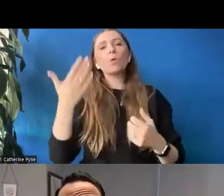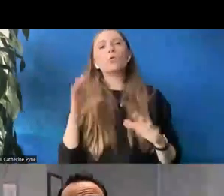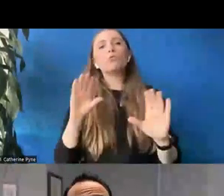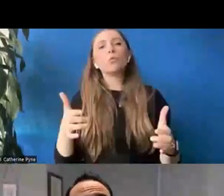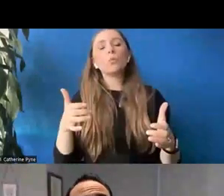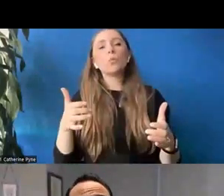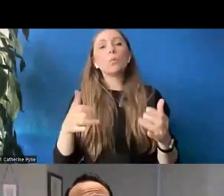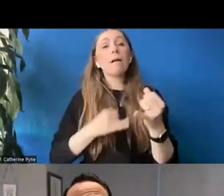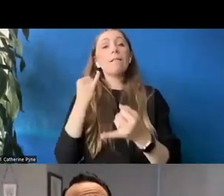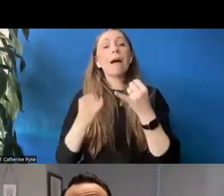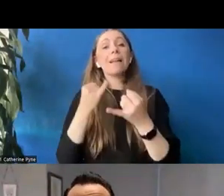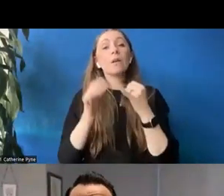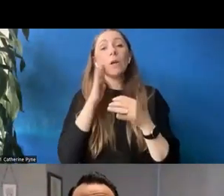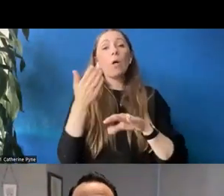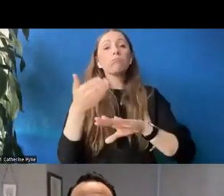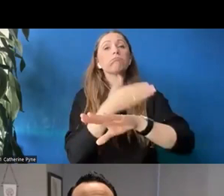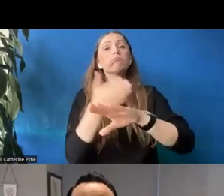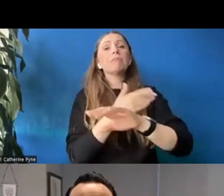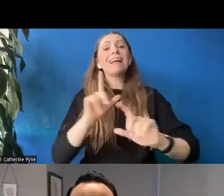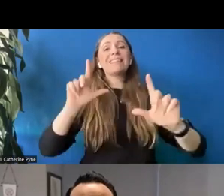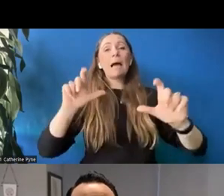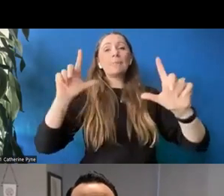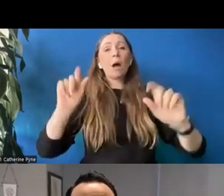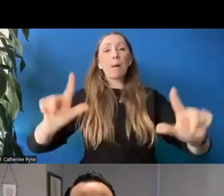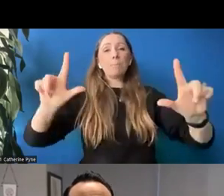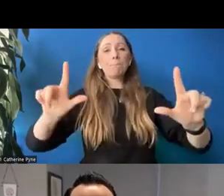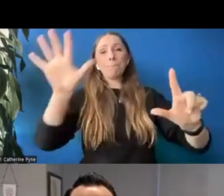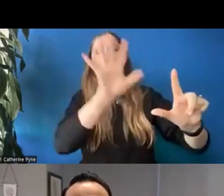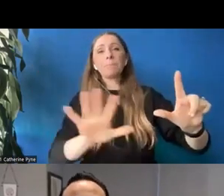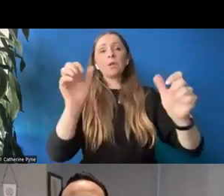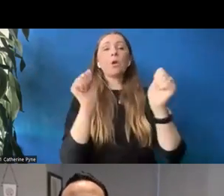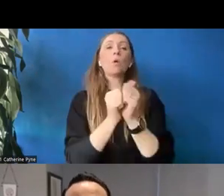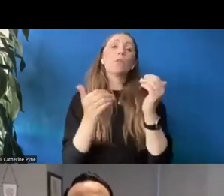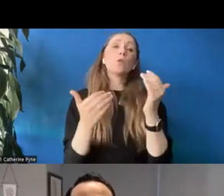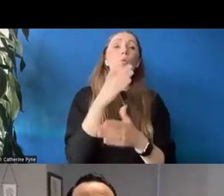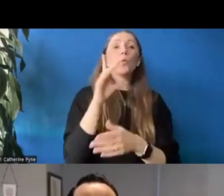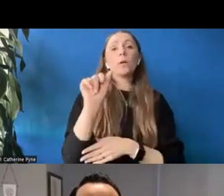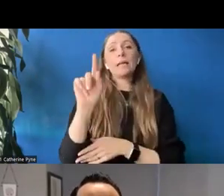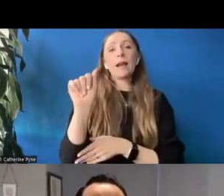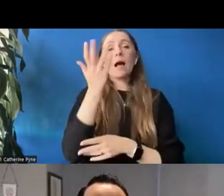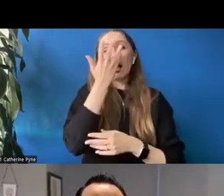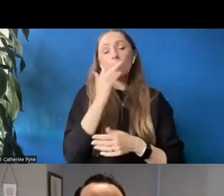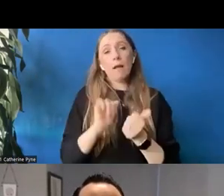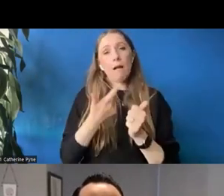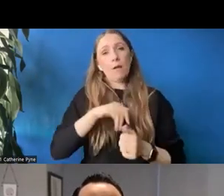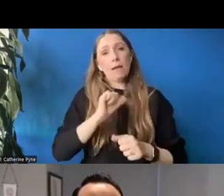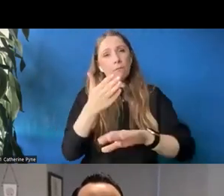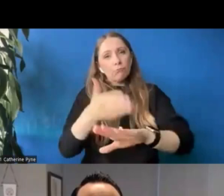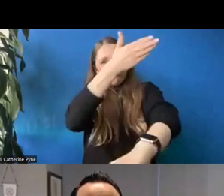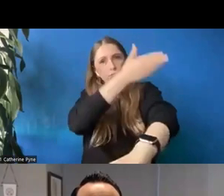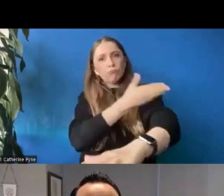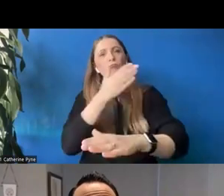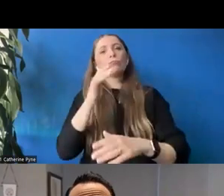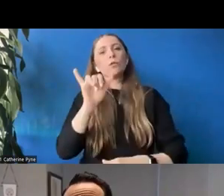we'll plan to refresh the snapshot and measures product with new years of data and look at ways that we can enhance